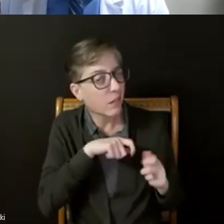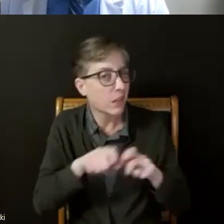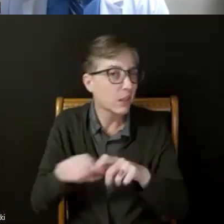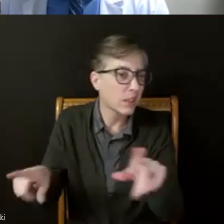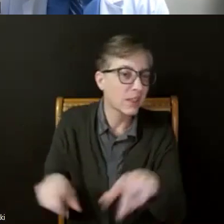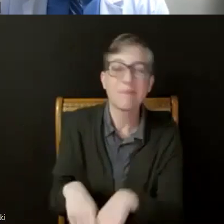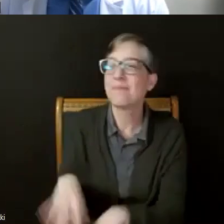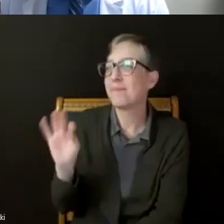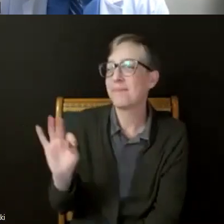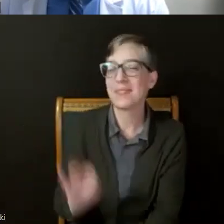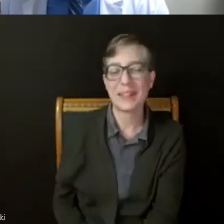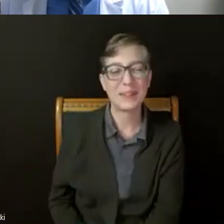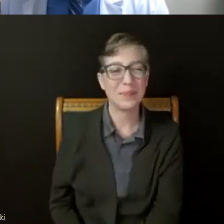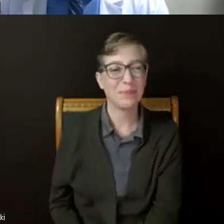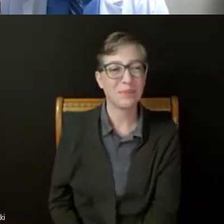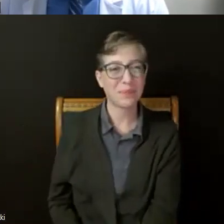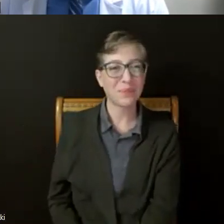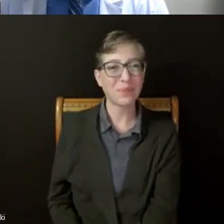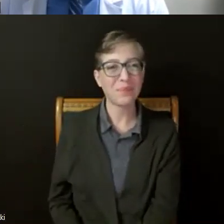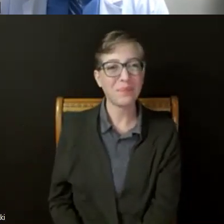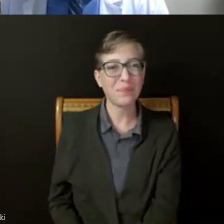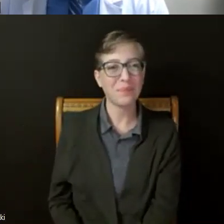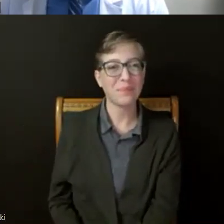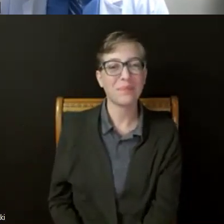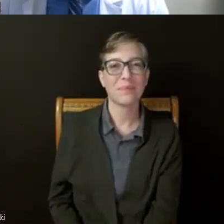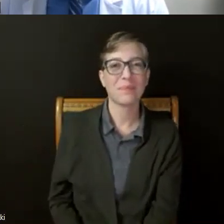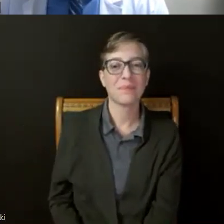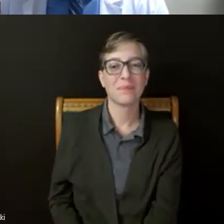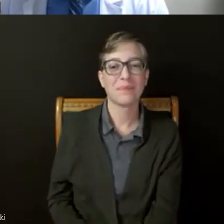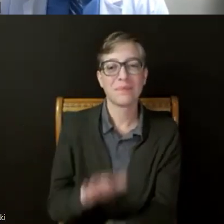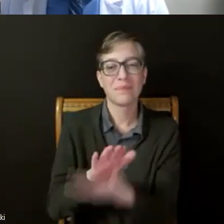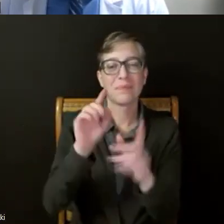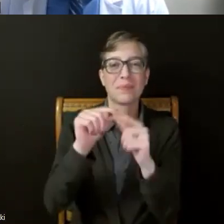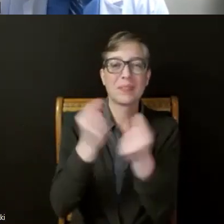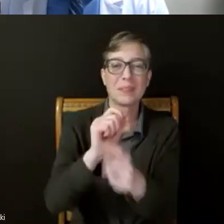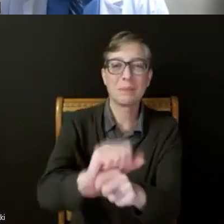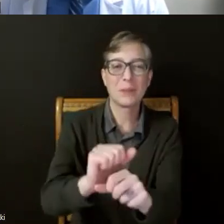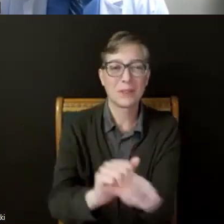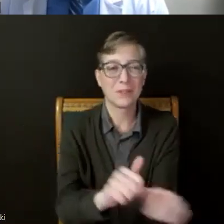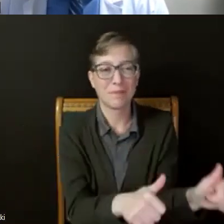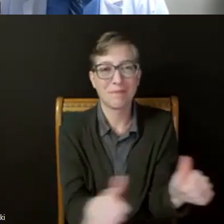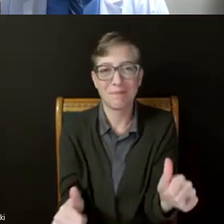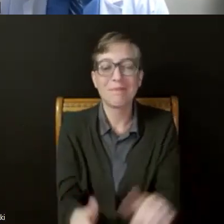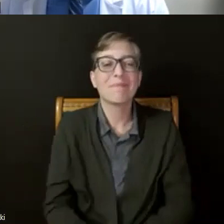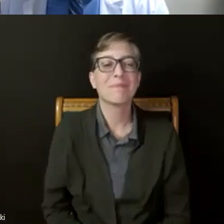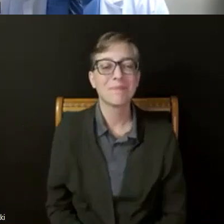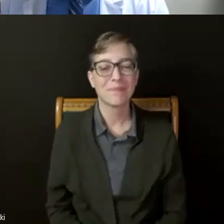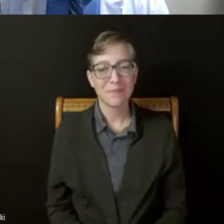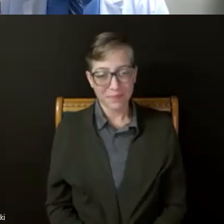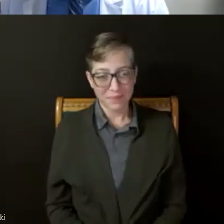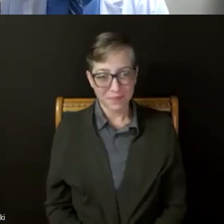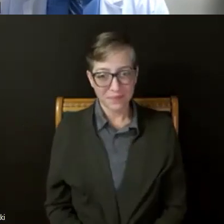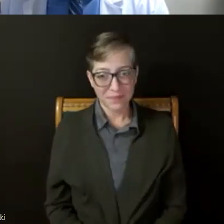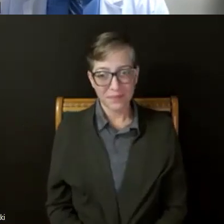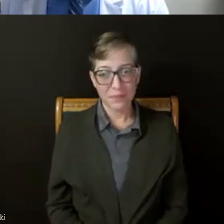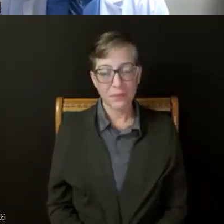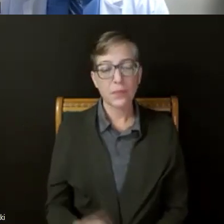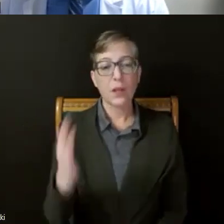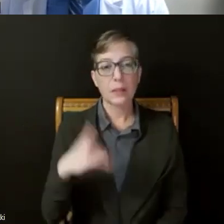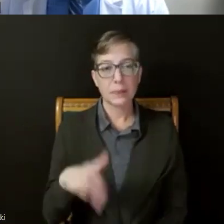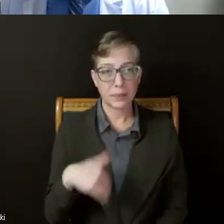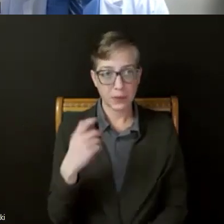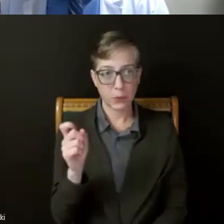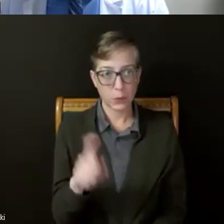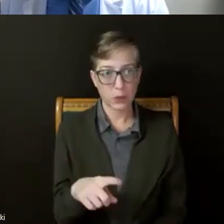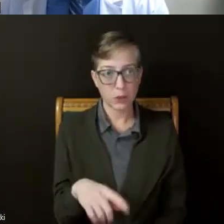Perfect. Thank you. Nice tag team, guys. Okay, let's see. If I'm screened through the